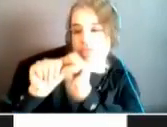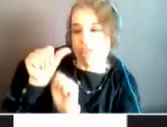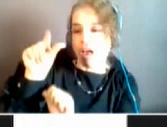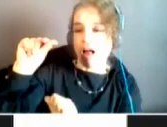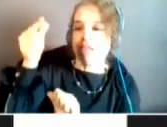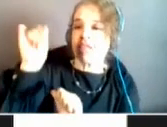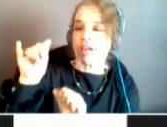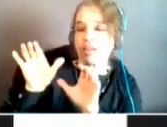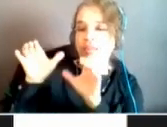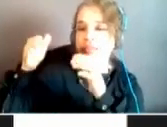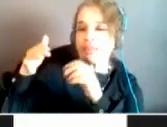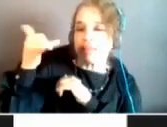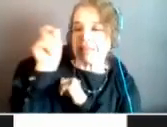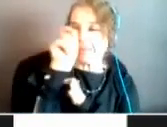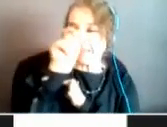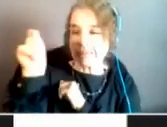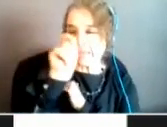And I'll just highlight the,